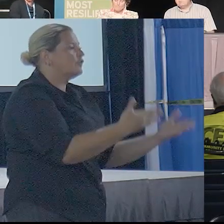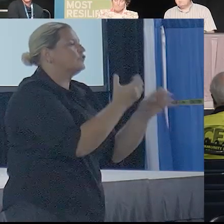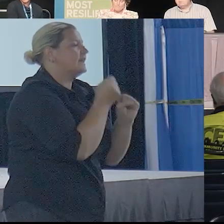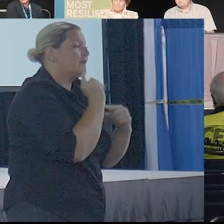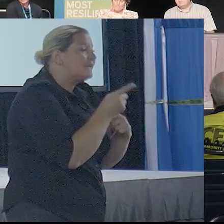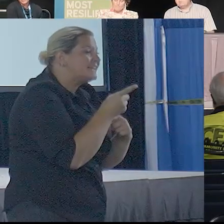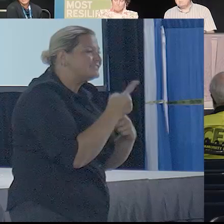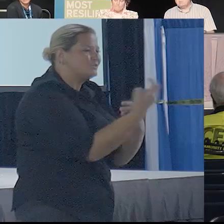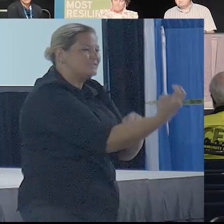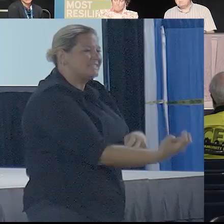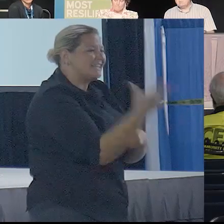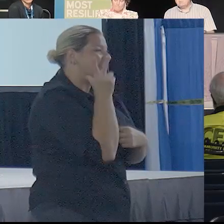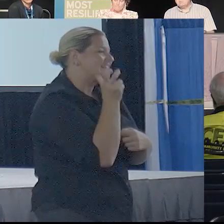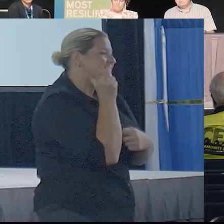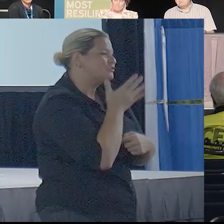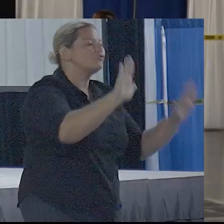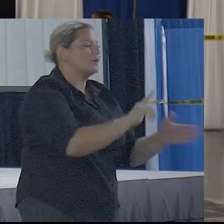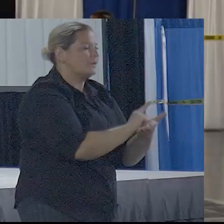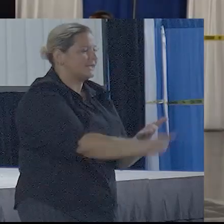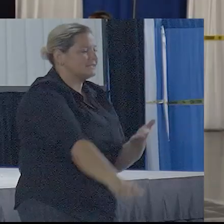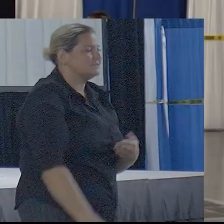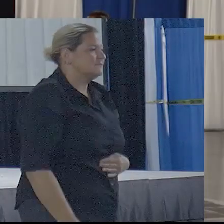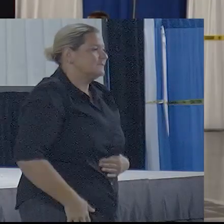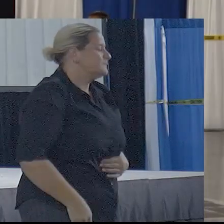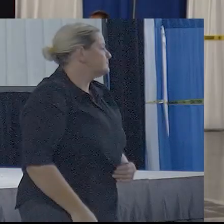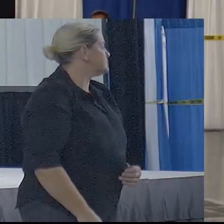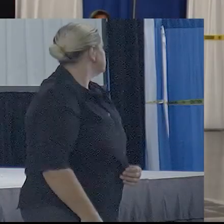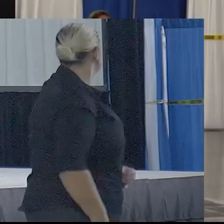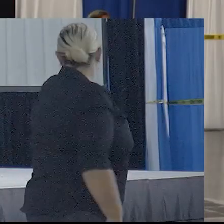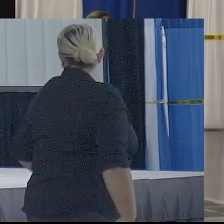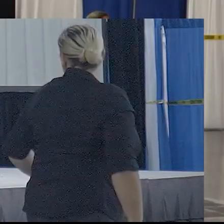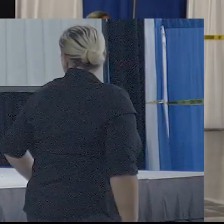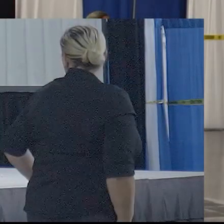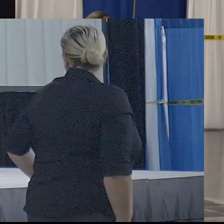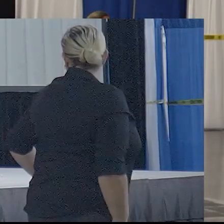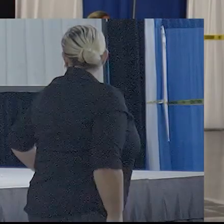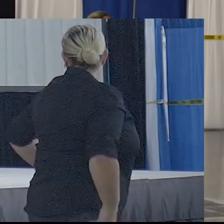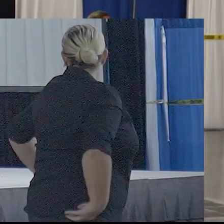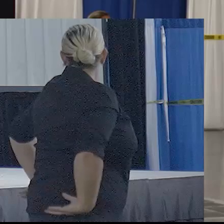me, and have a great meeting. True to Lex, right?